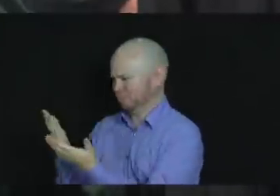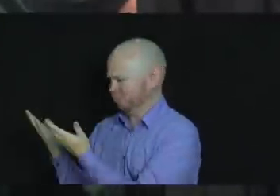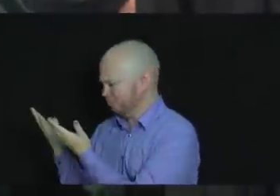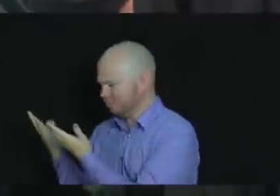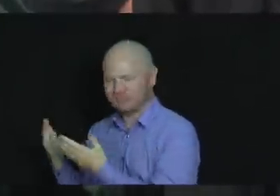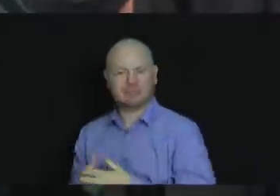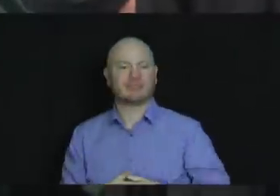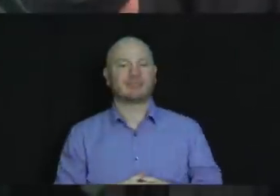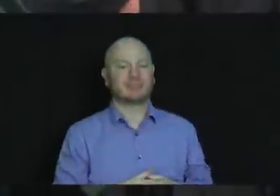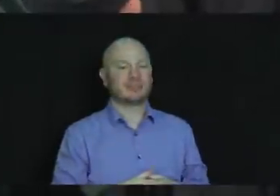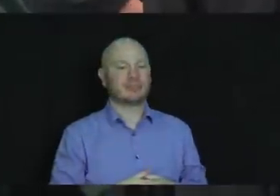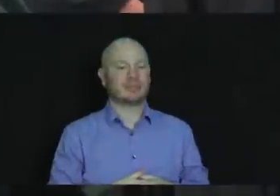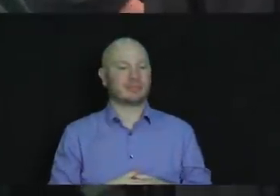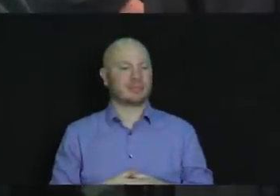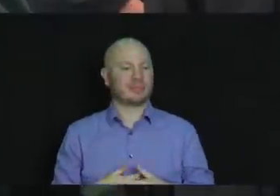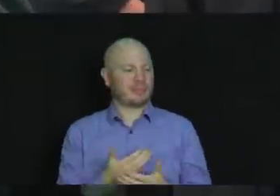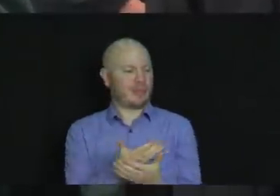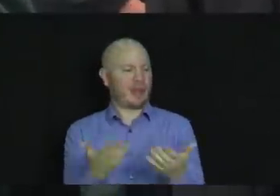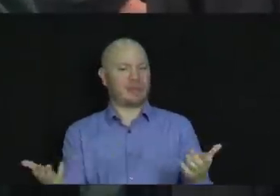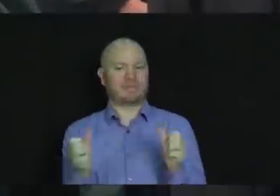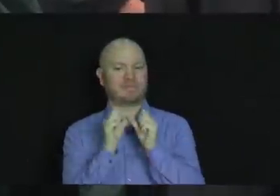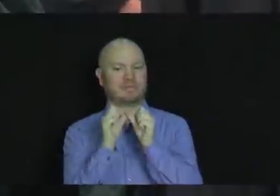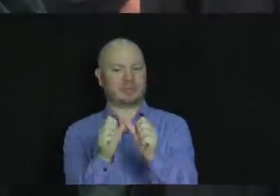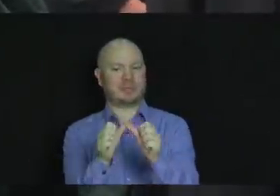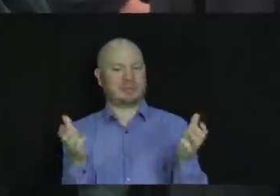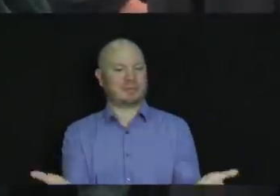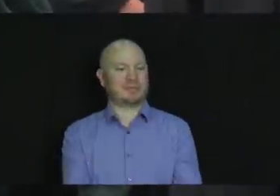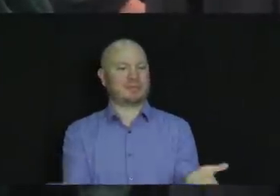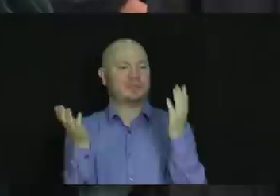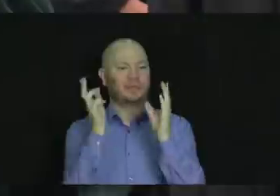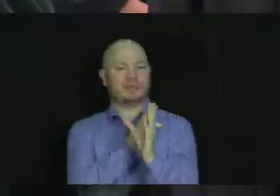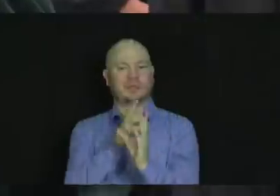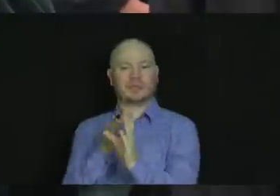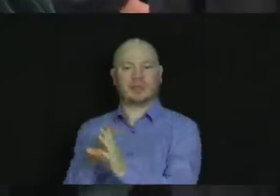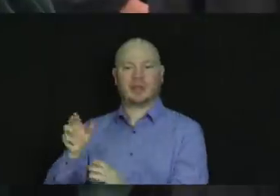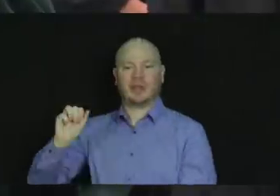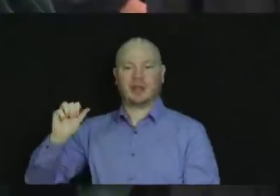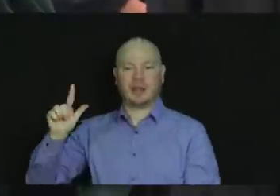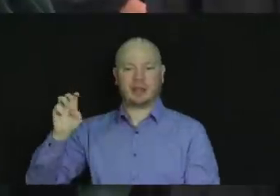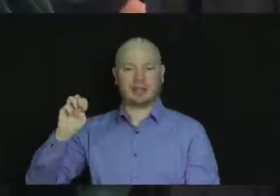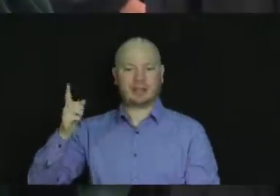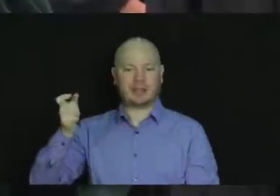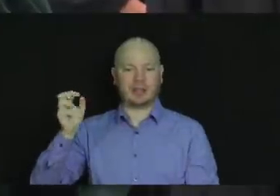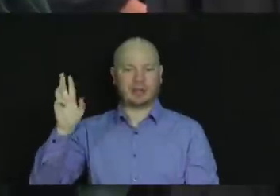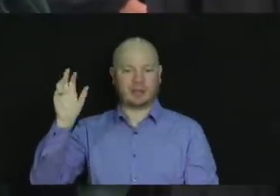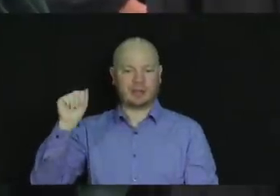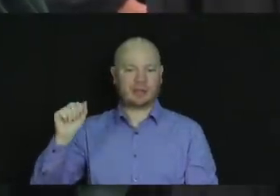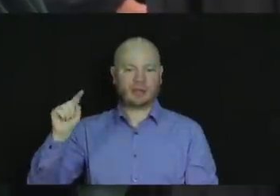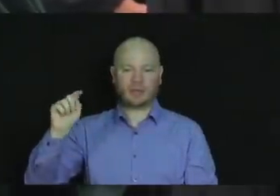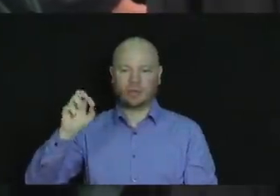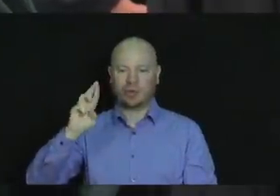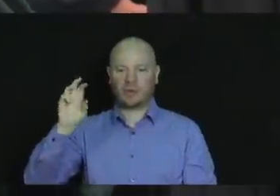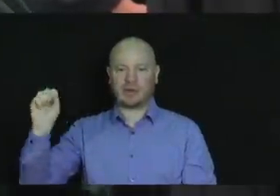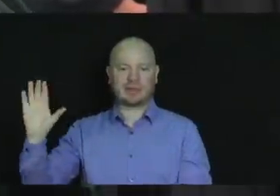assembly please remain standing and join Alexandra Torres in the singing of our national